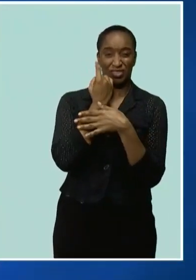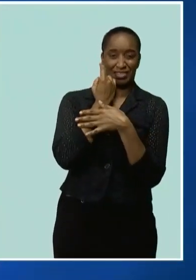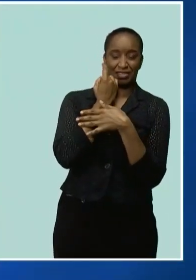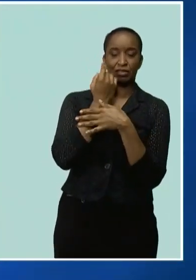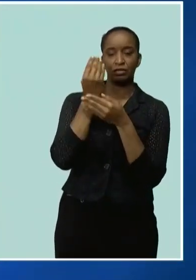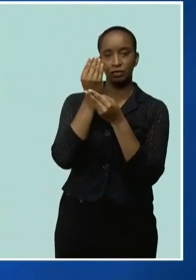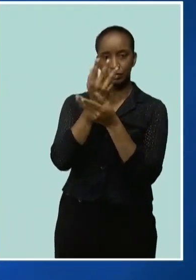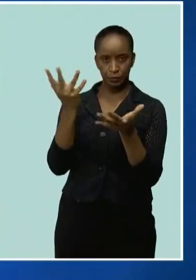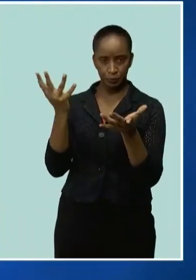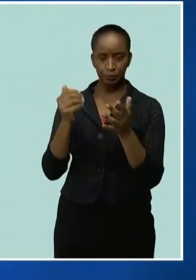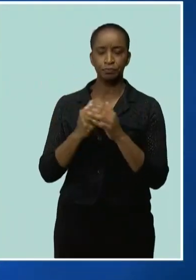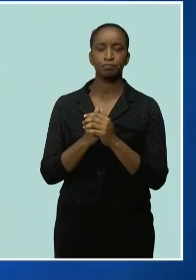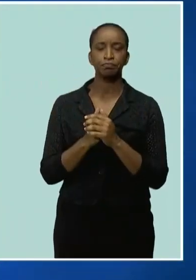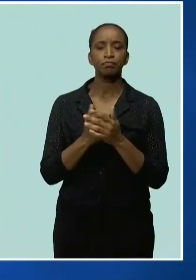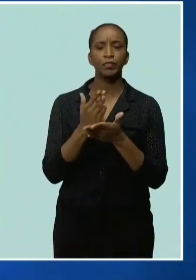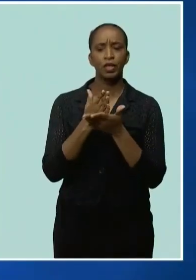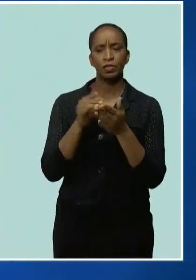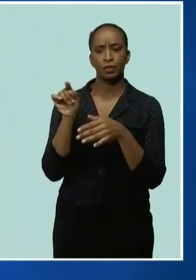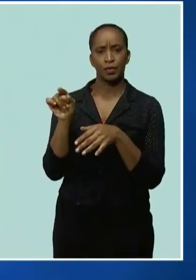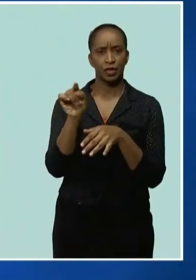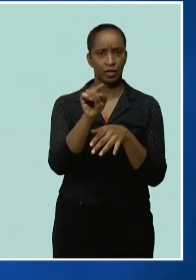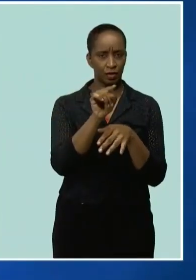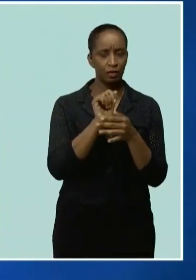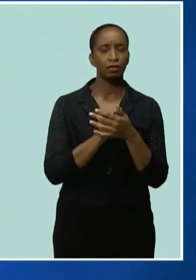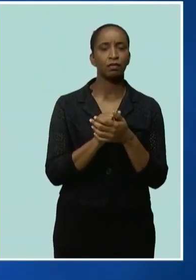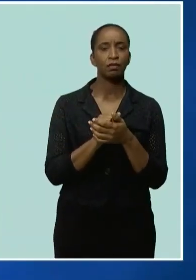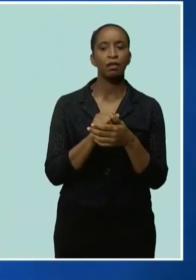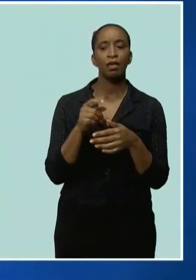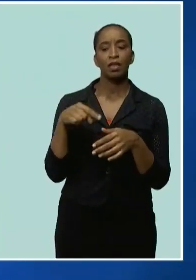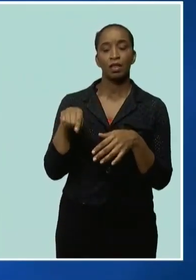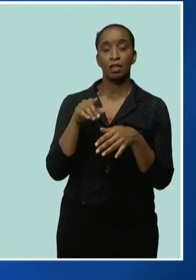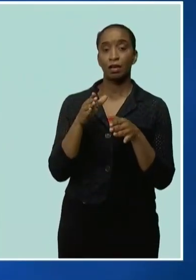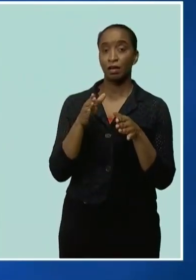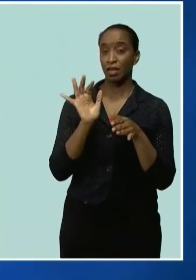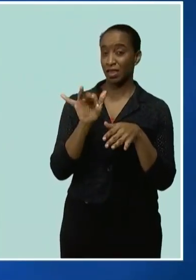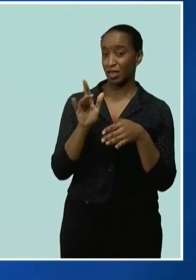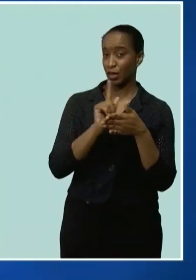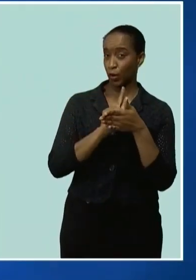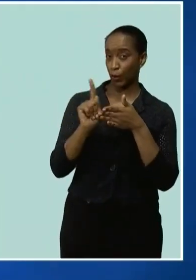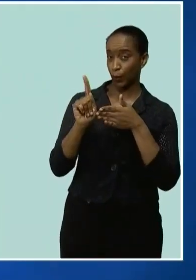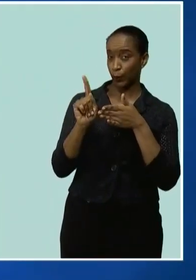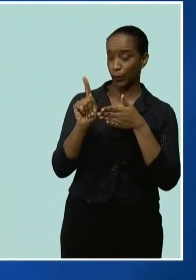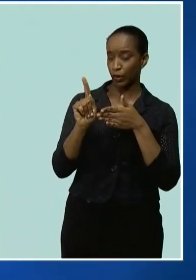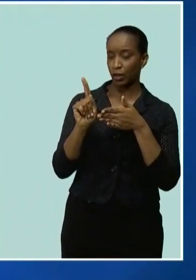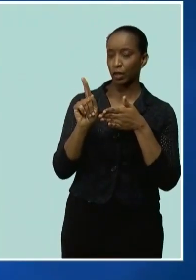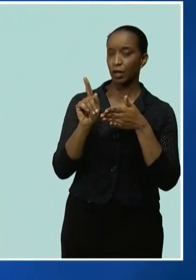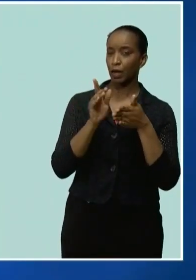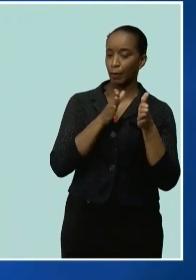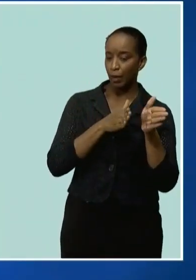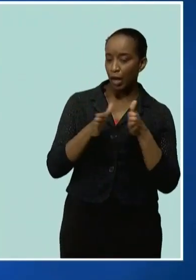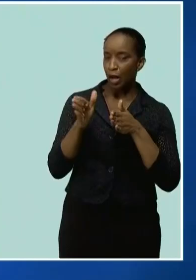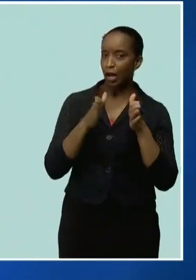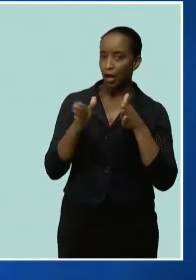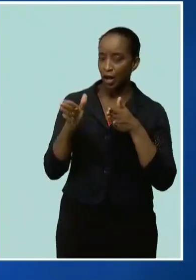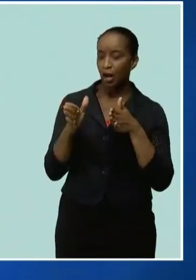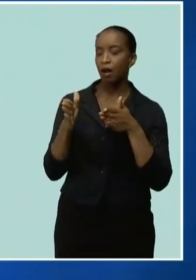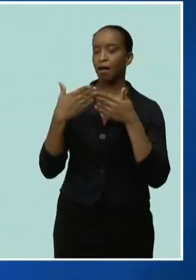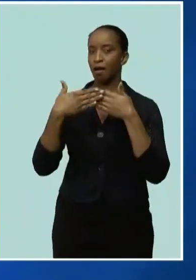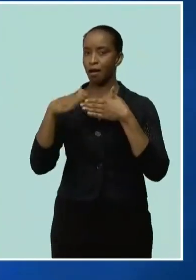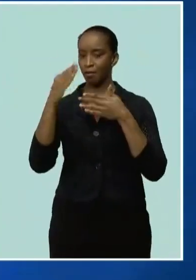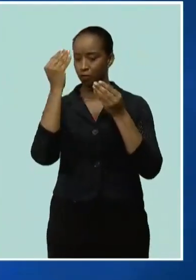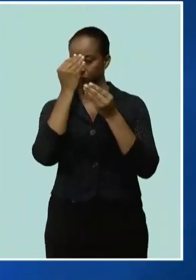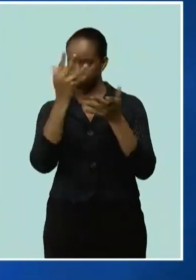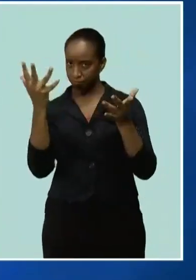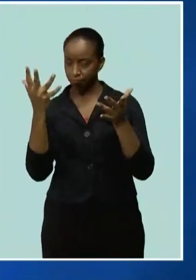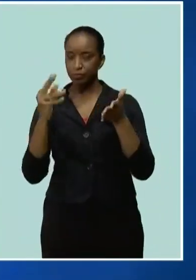to CBC said the changes were communicated after planning week and would mean adjustments have to be made. Explaining the